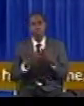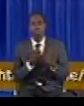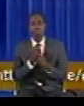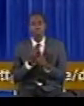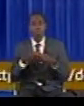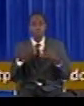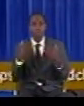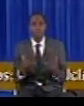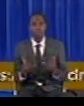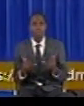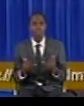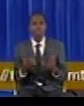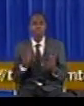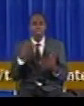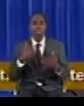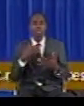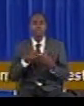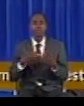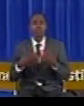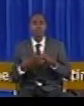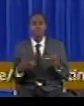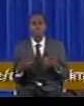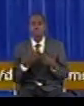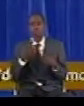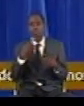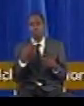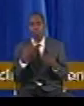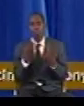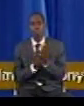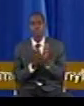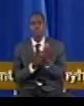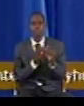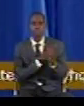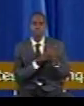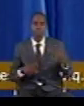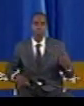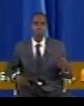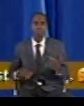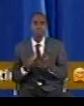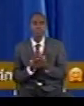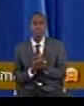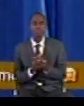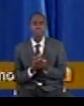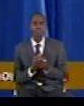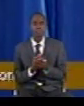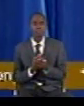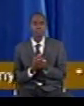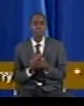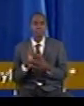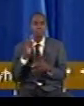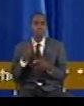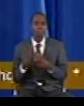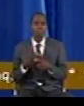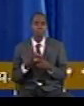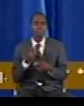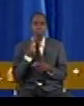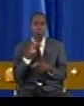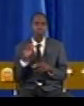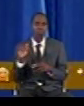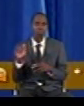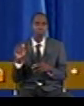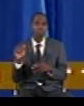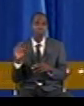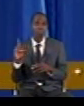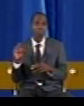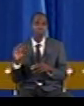a story to tell us with regard to that growth. Praise the Lord. My name is Ada Amedu from